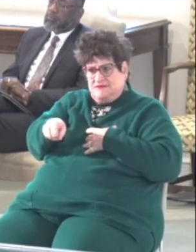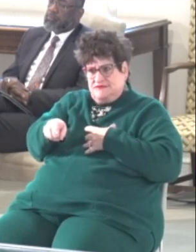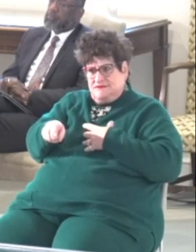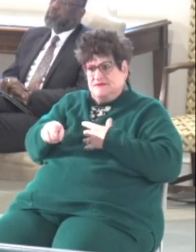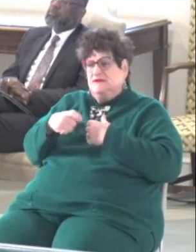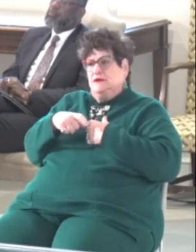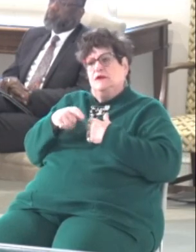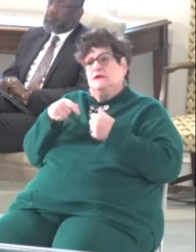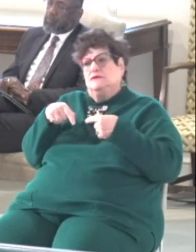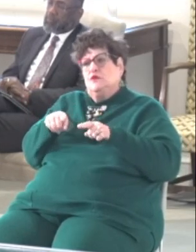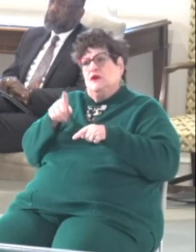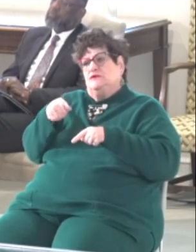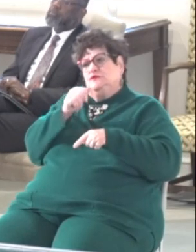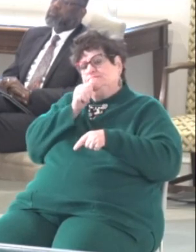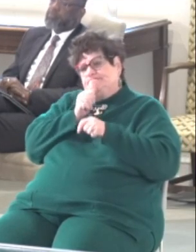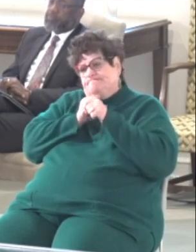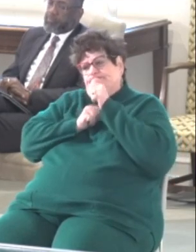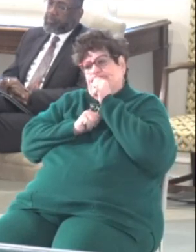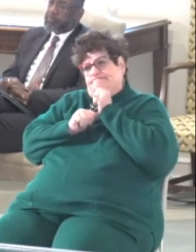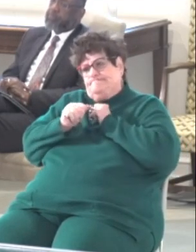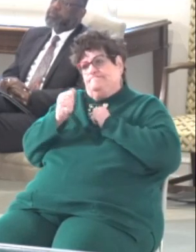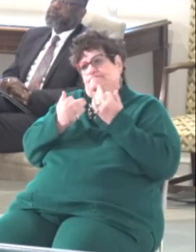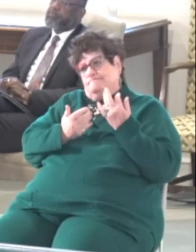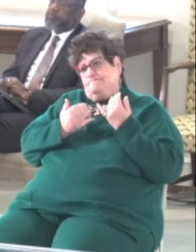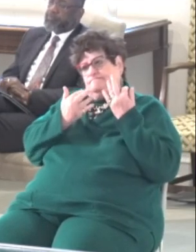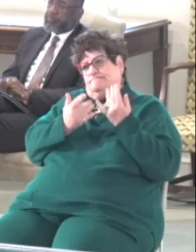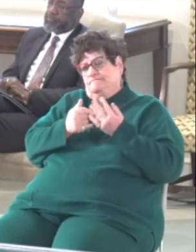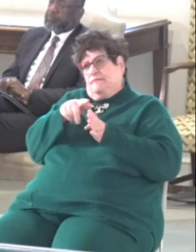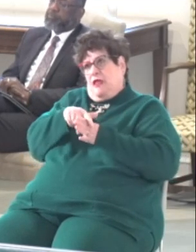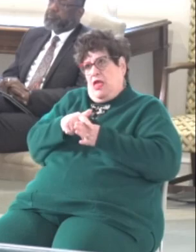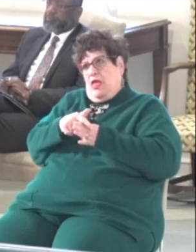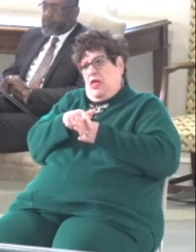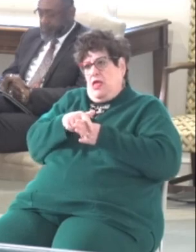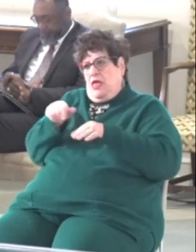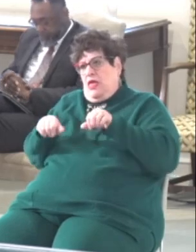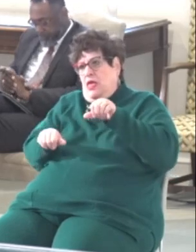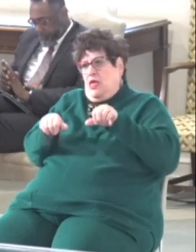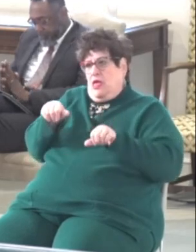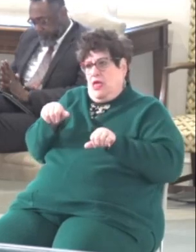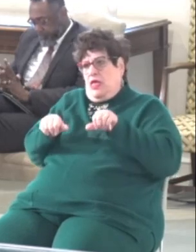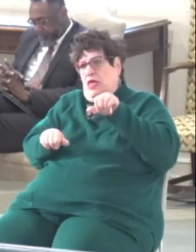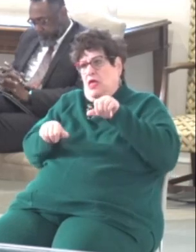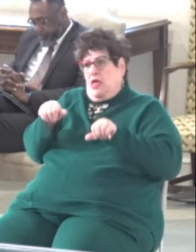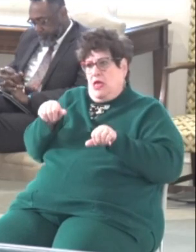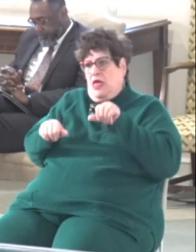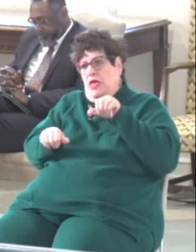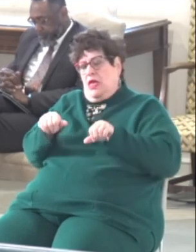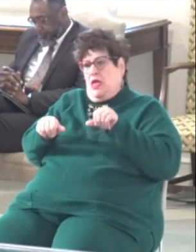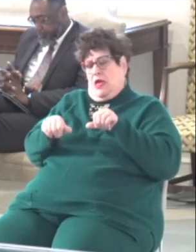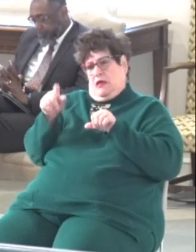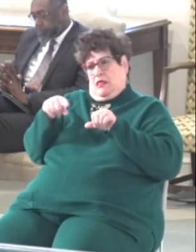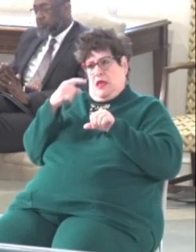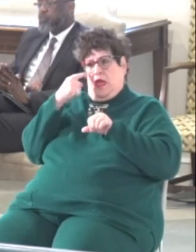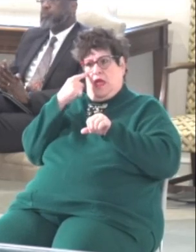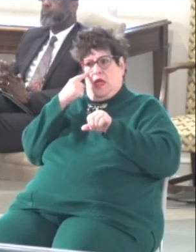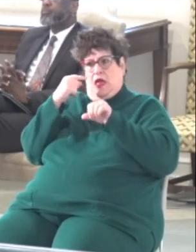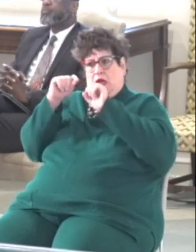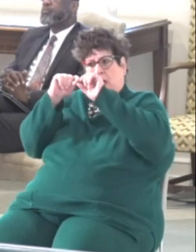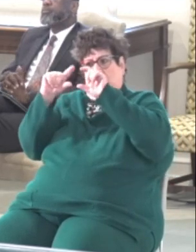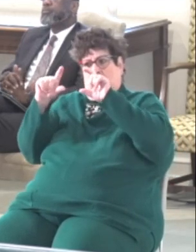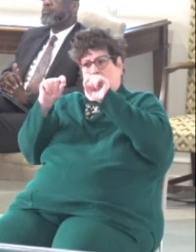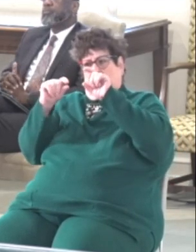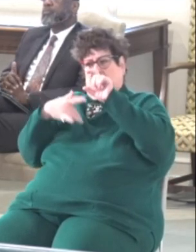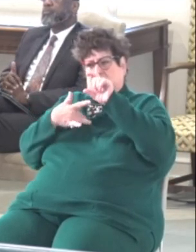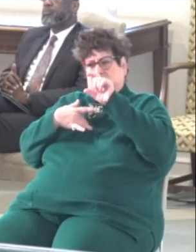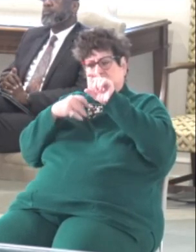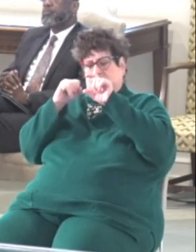of waiting and uncertainty, in a time before the eyes or our other senses begin to